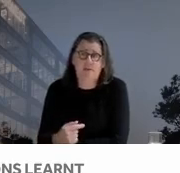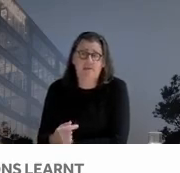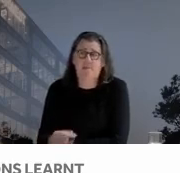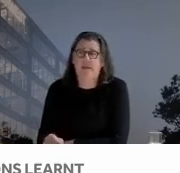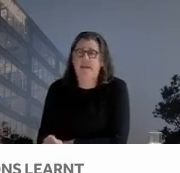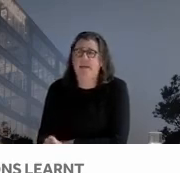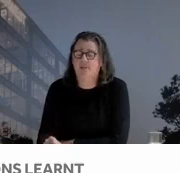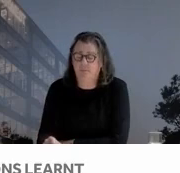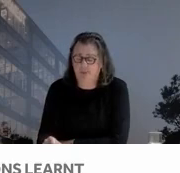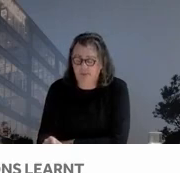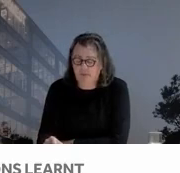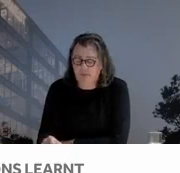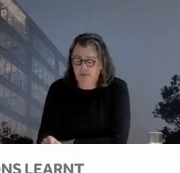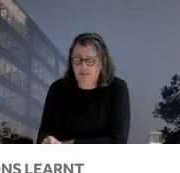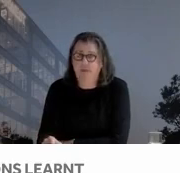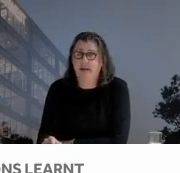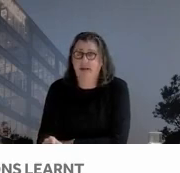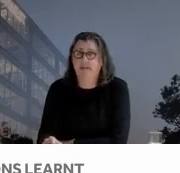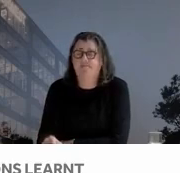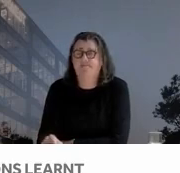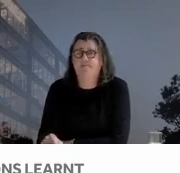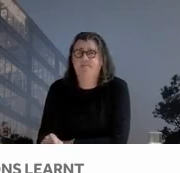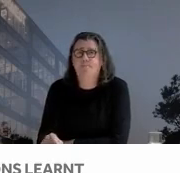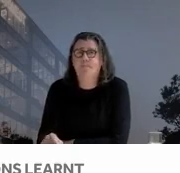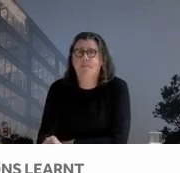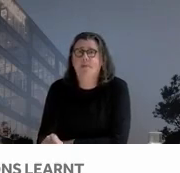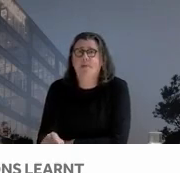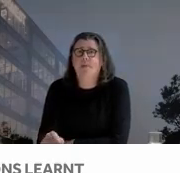behind all of this. It's playing catch up. So it's not there yet.